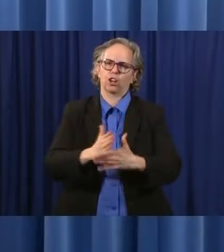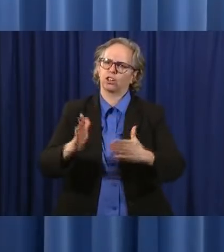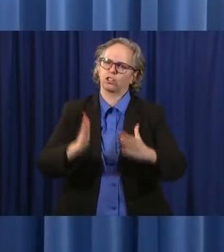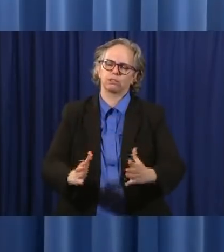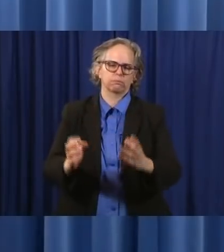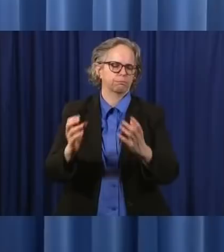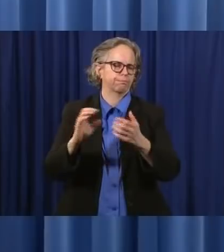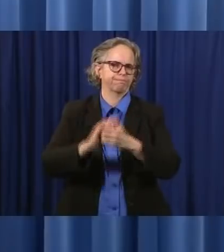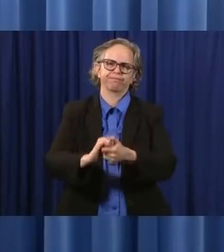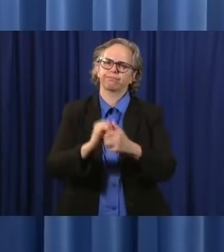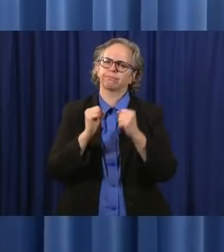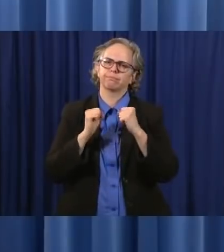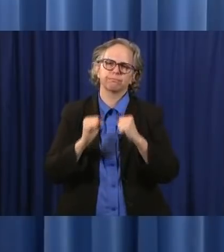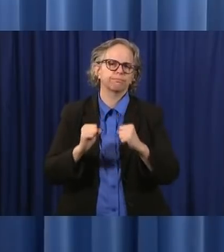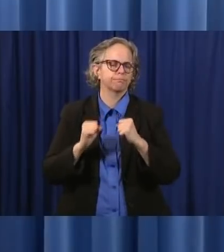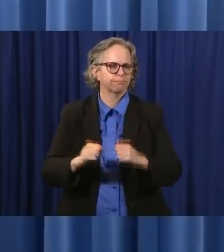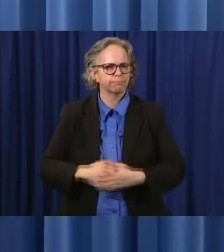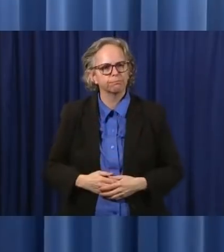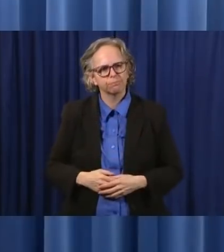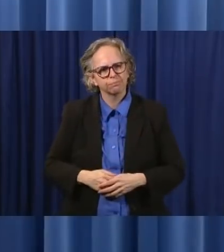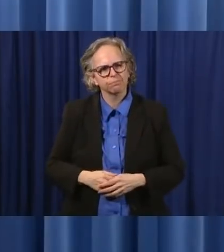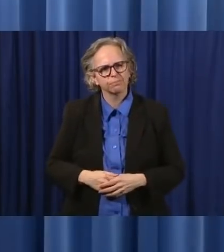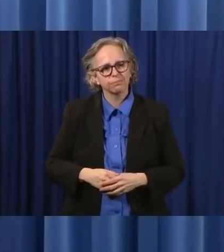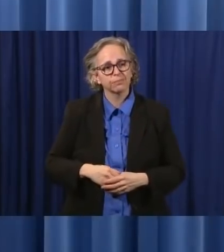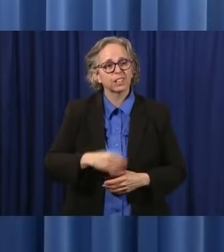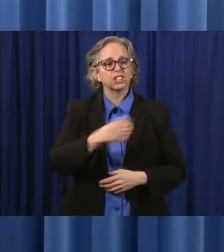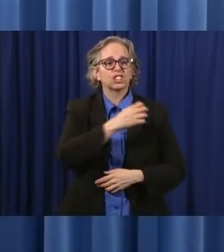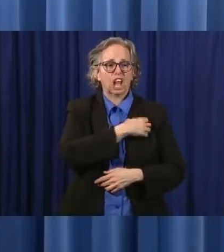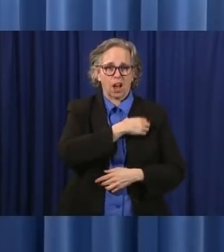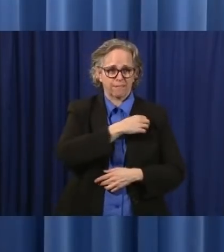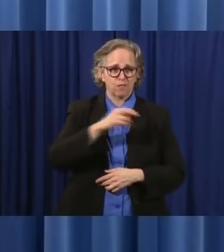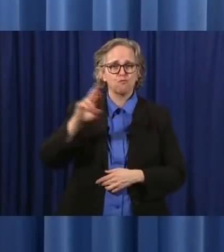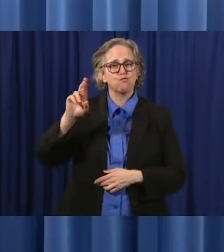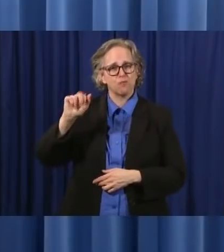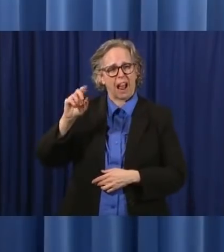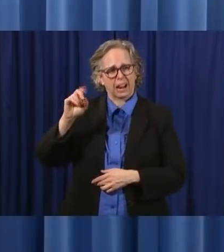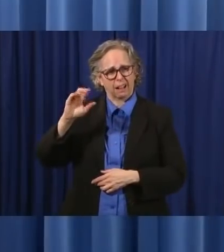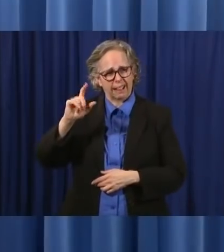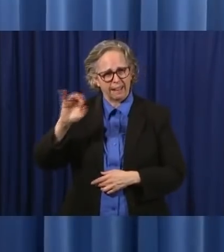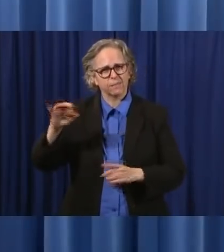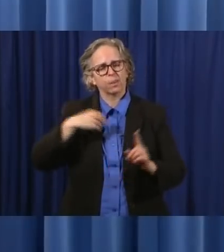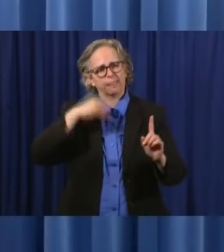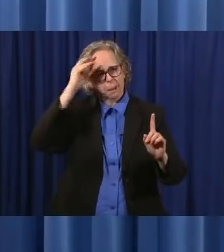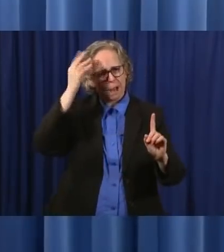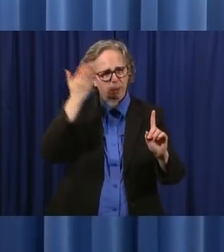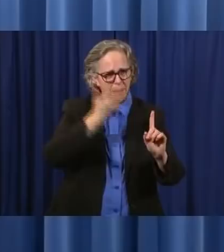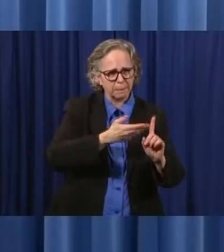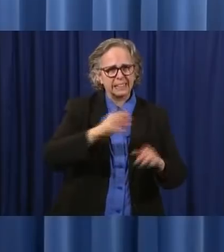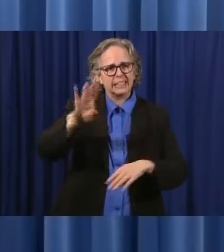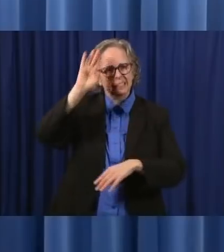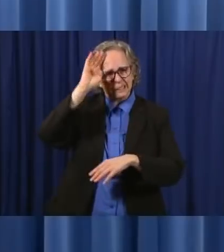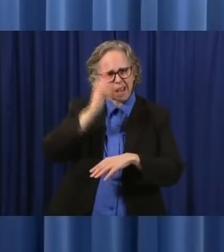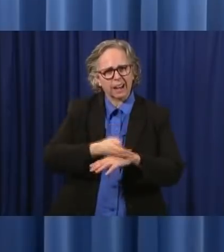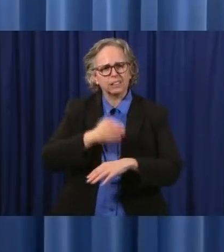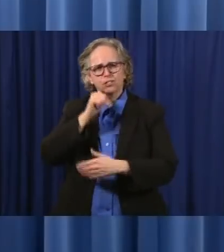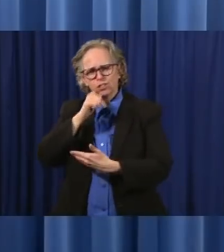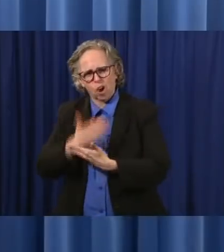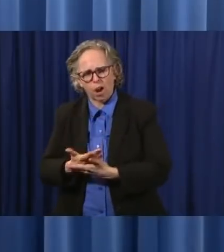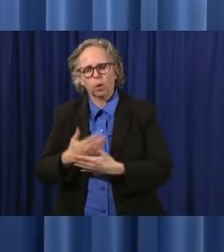Radcliffe, son Dwight, daughter Vicki, all of their families remain in our prayers.